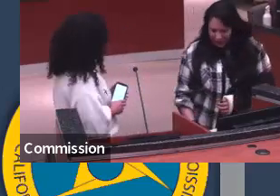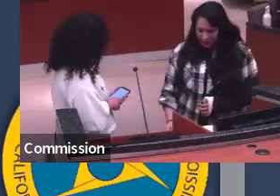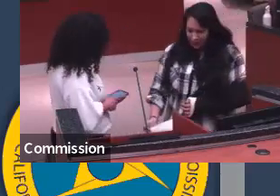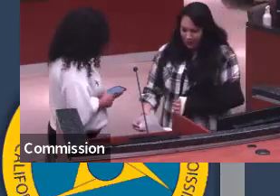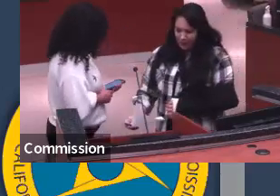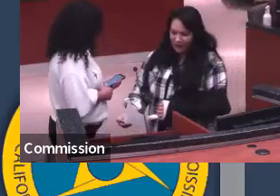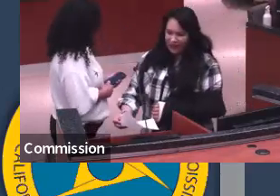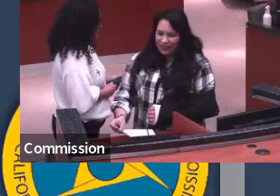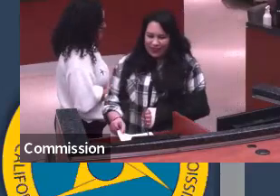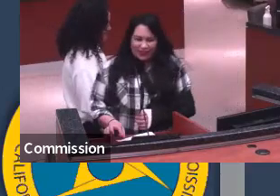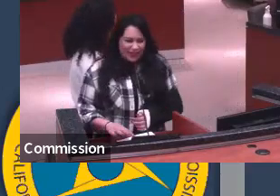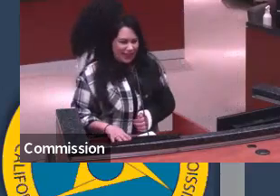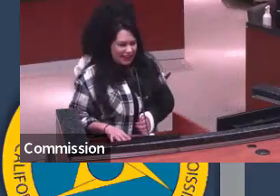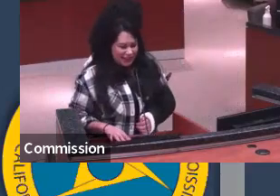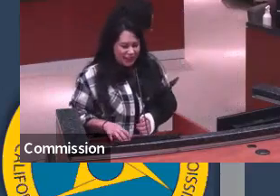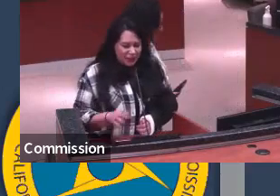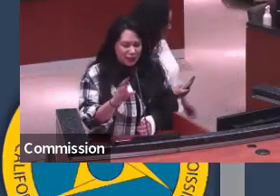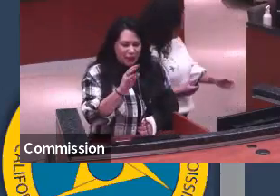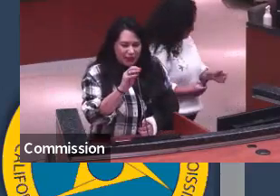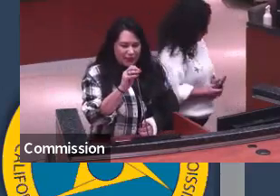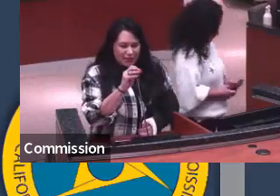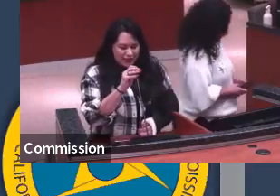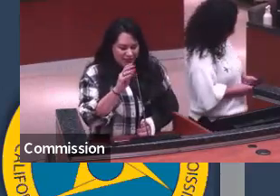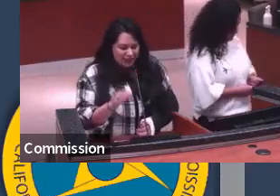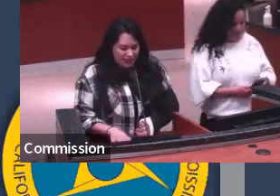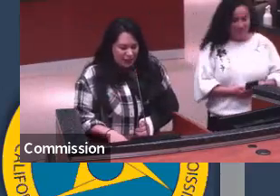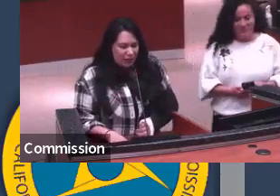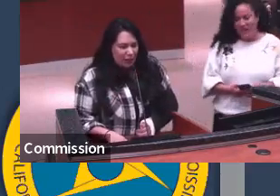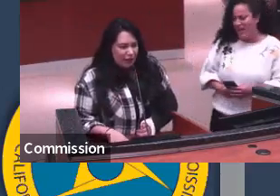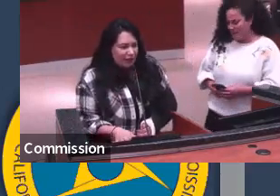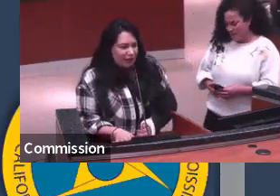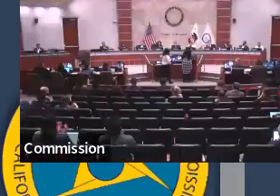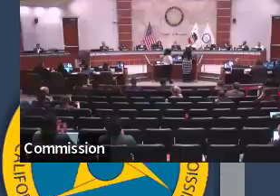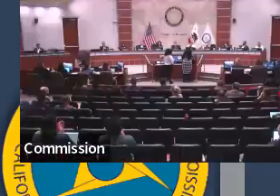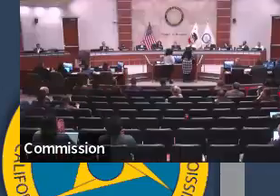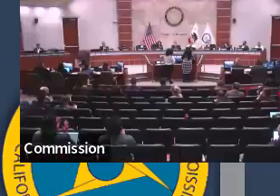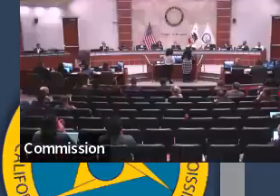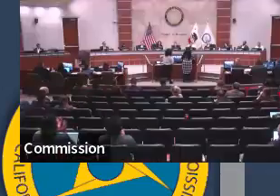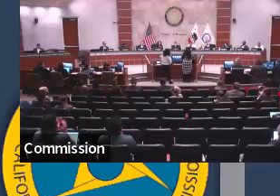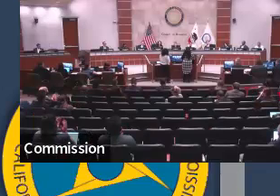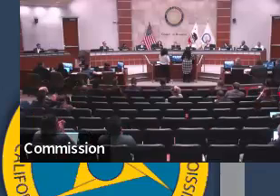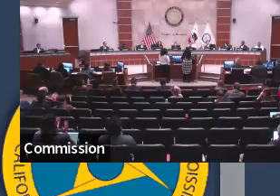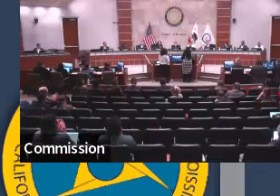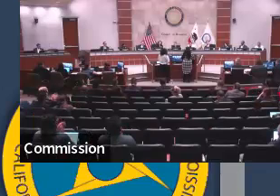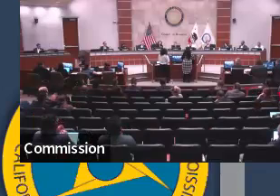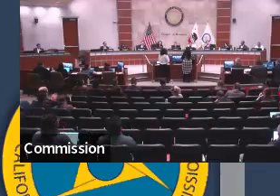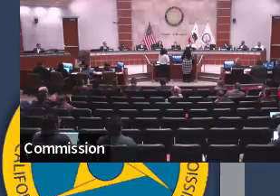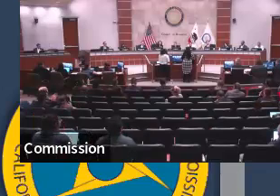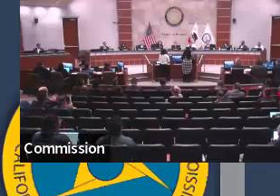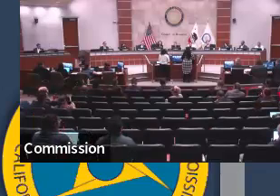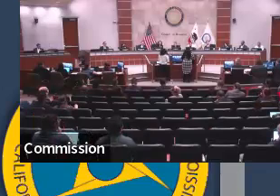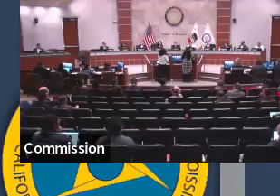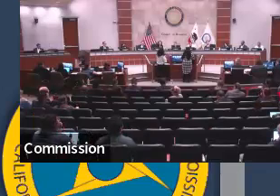Ms. Gonzalez. Thank you. Hey, thank you so much. Well, happy Wednesday to you